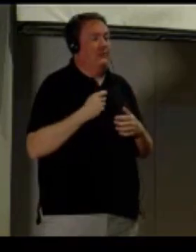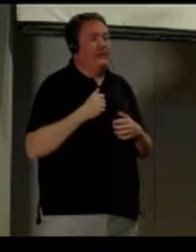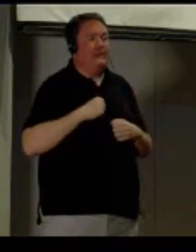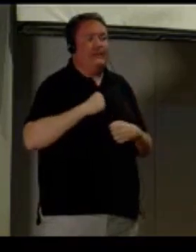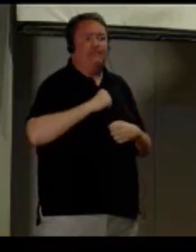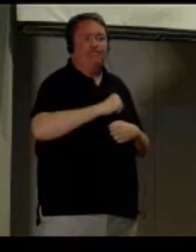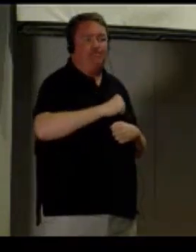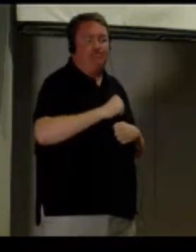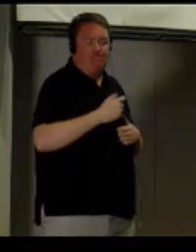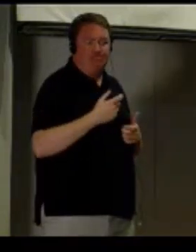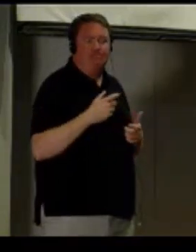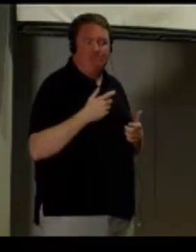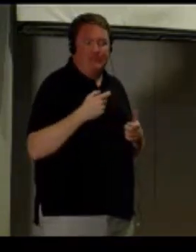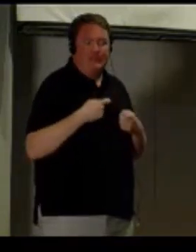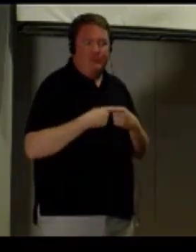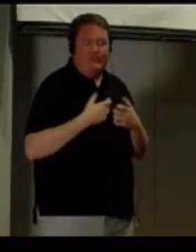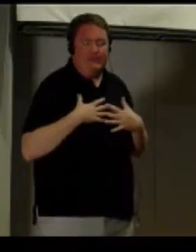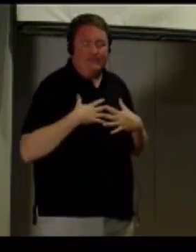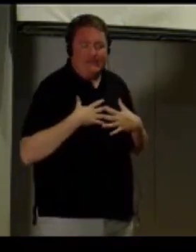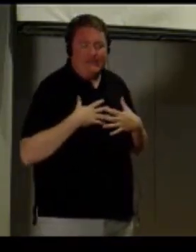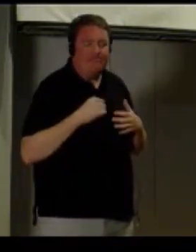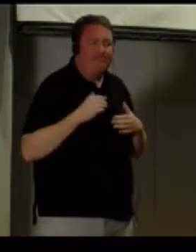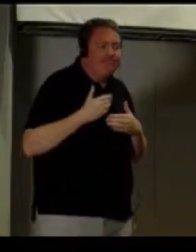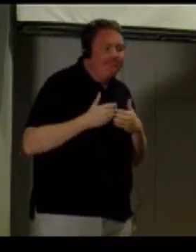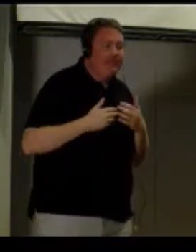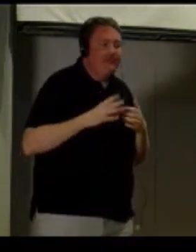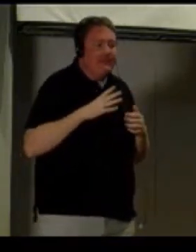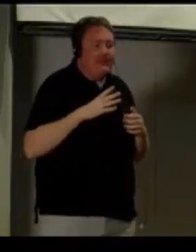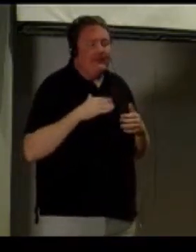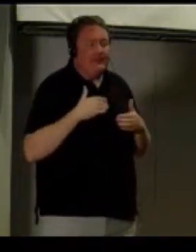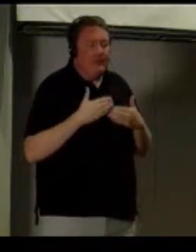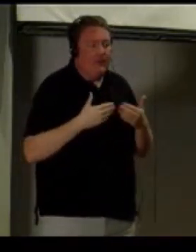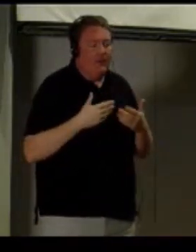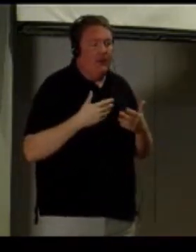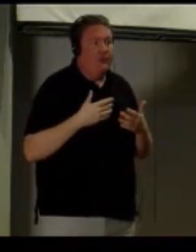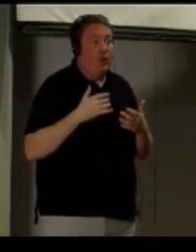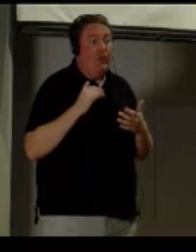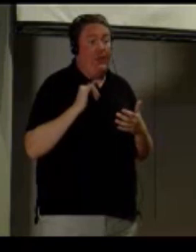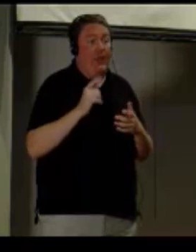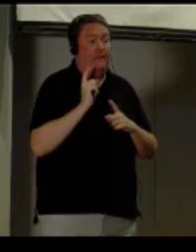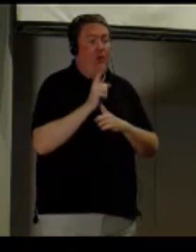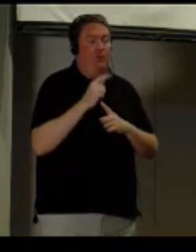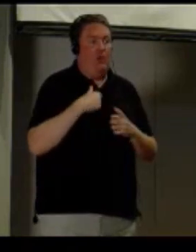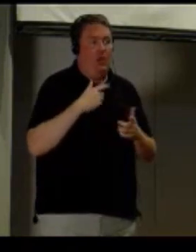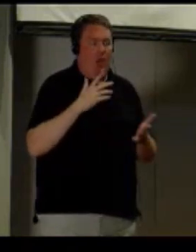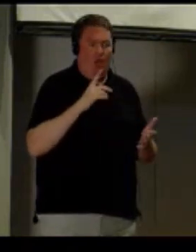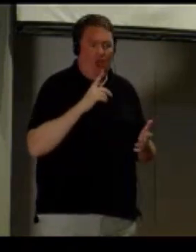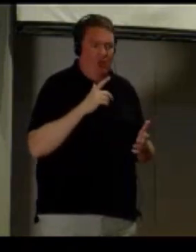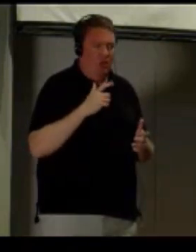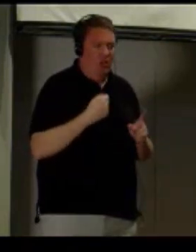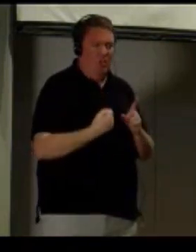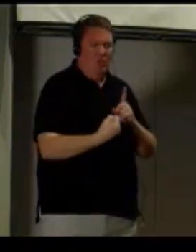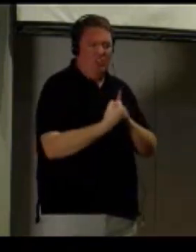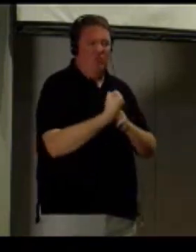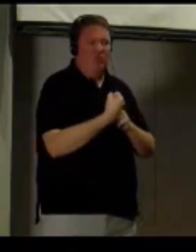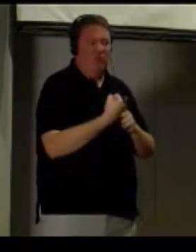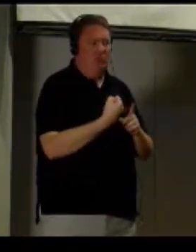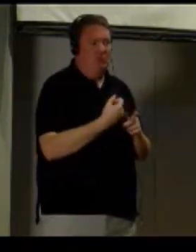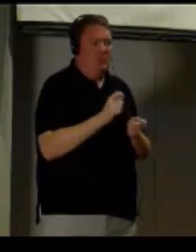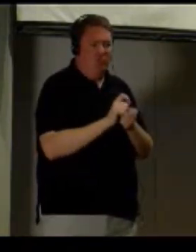tentatively about digitization. And I think the aha moment for me was it changed my attitude